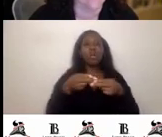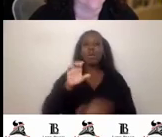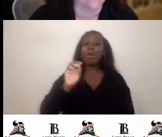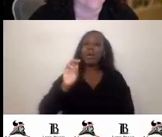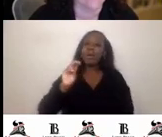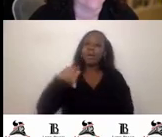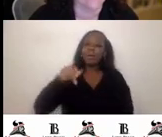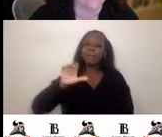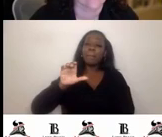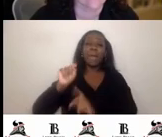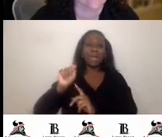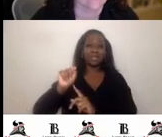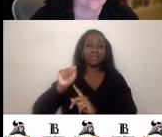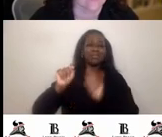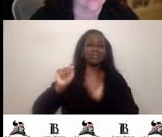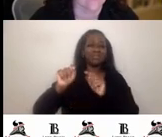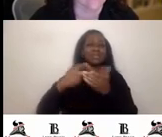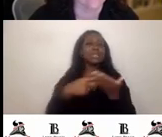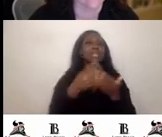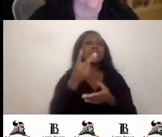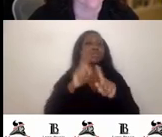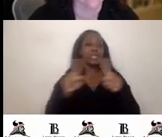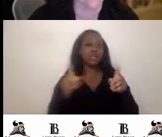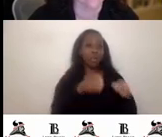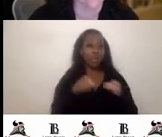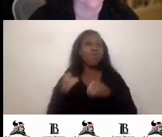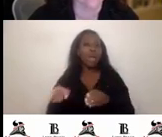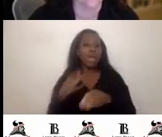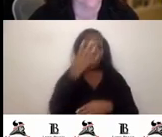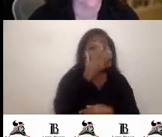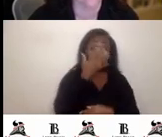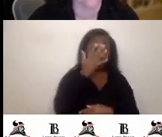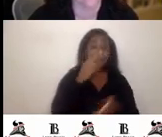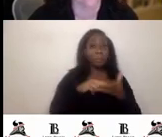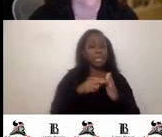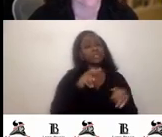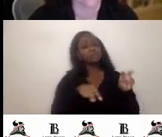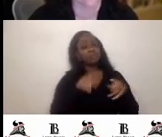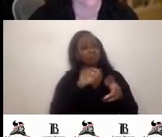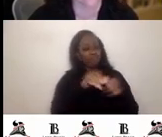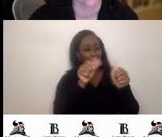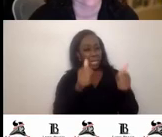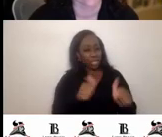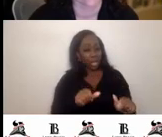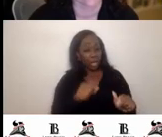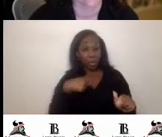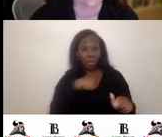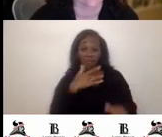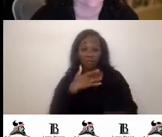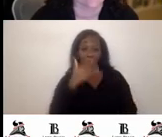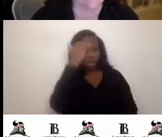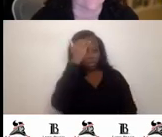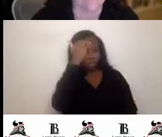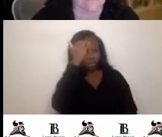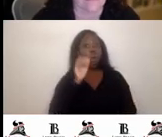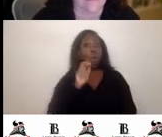this in two different ways. One way is an appearance. So does it appear to look like a shape that we're familiar with, or in function?